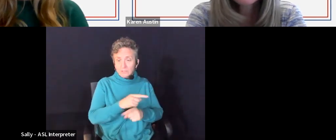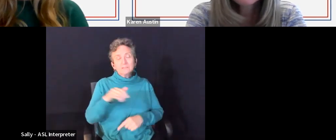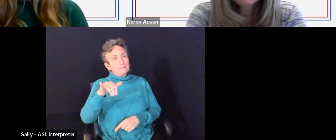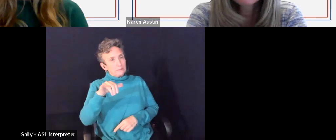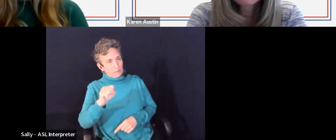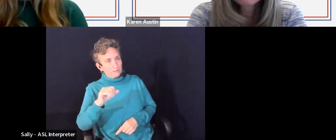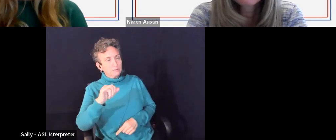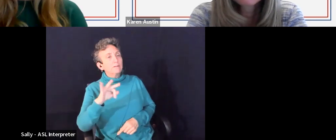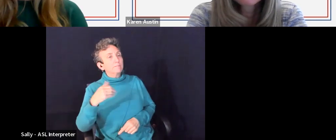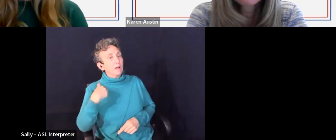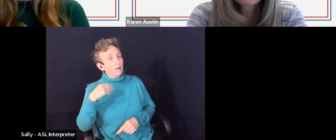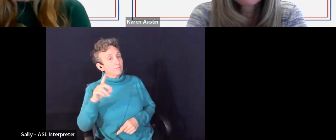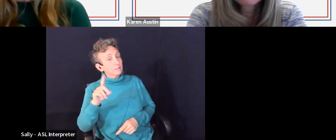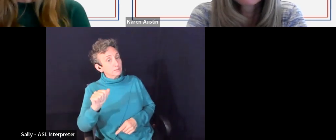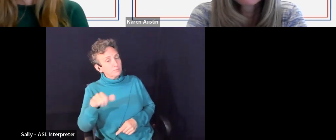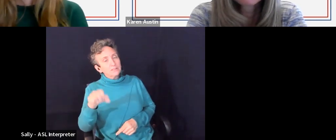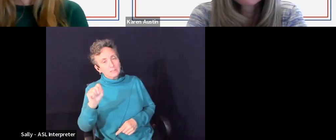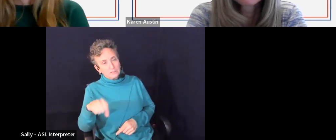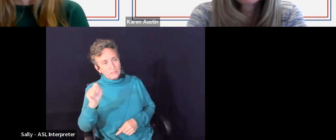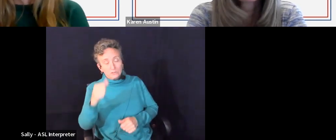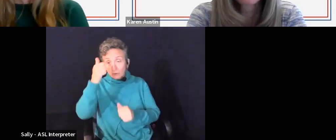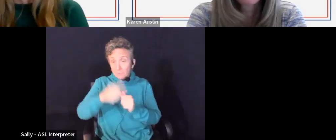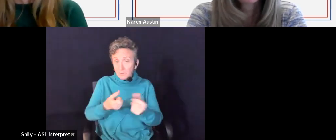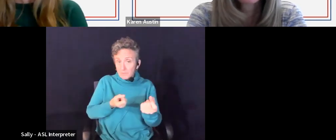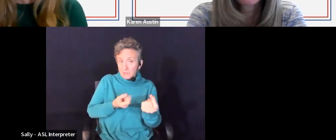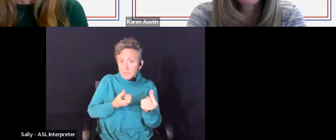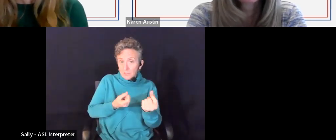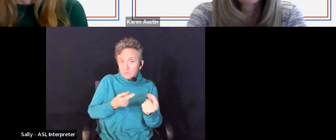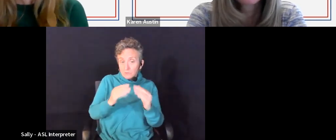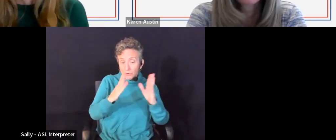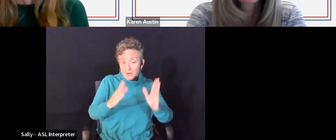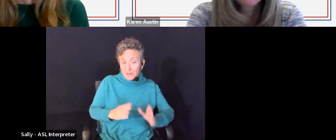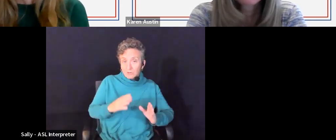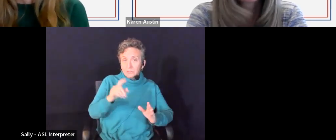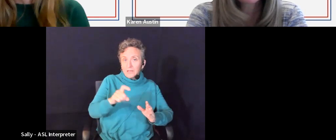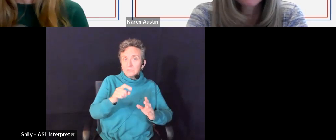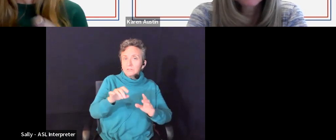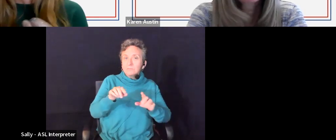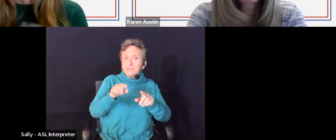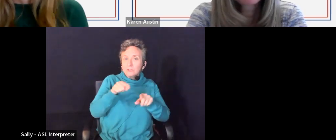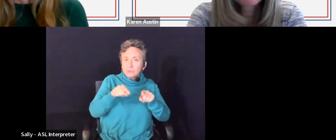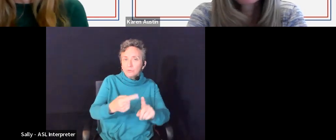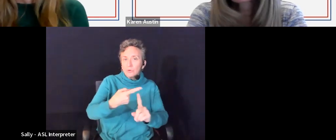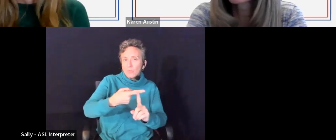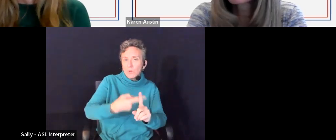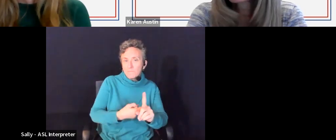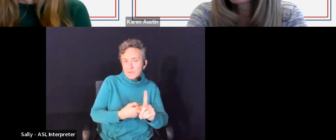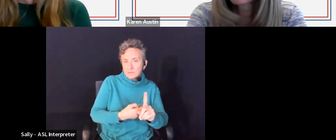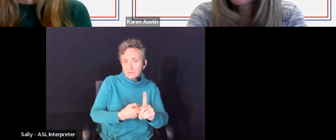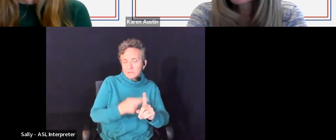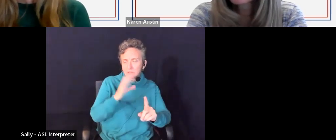disability, yes. Okay. Number of the expense has to be for housing expenses has to be in the same month because that's that one oddity for